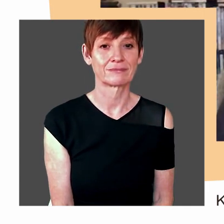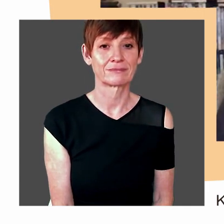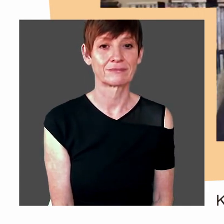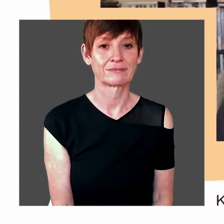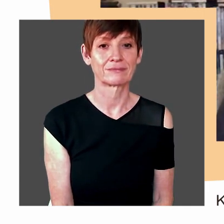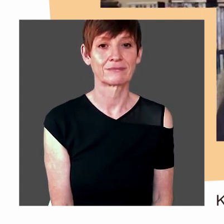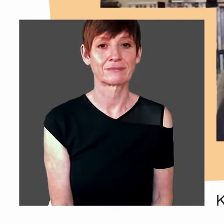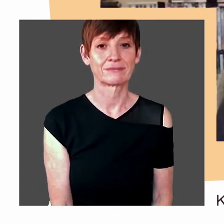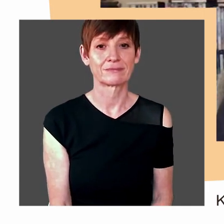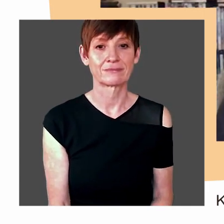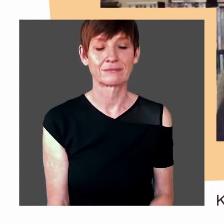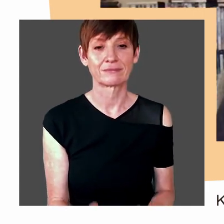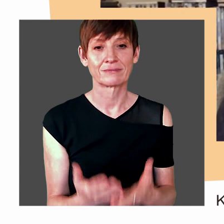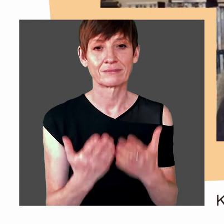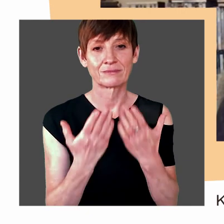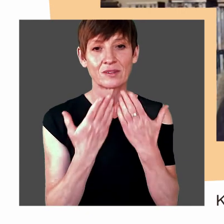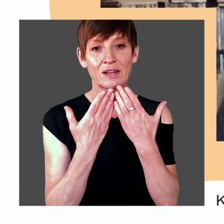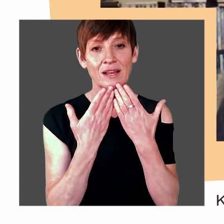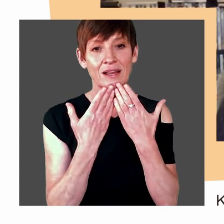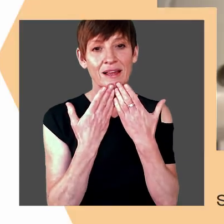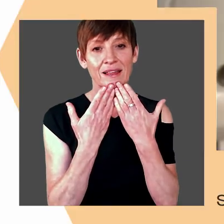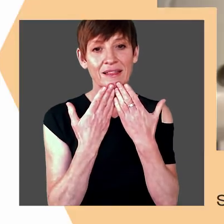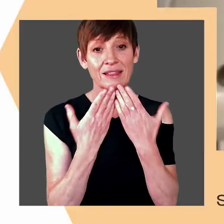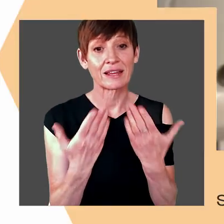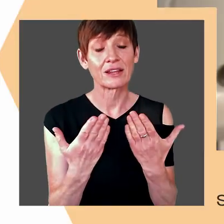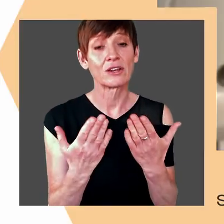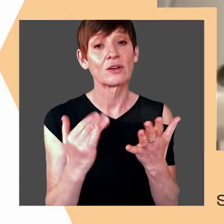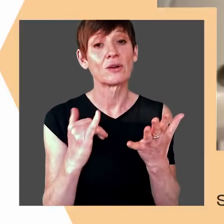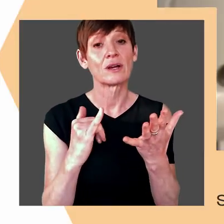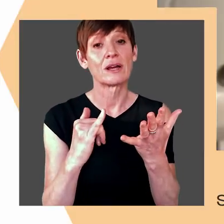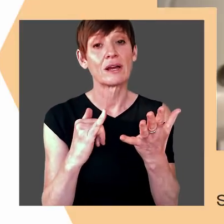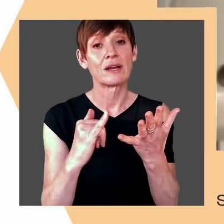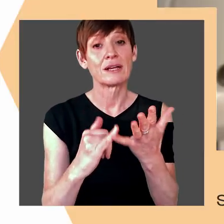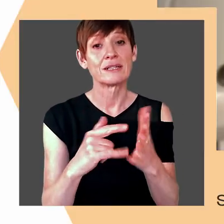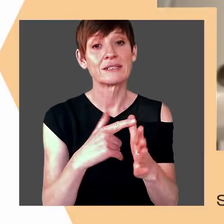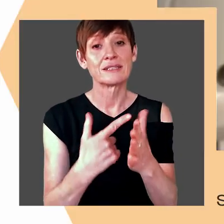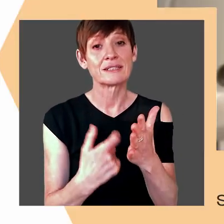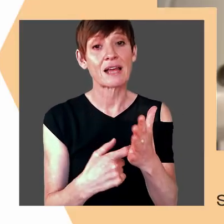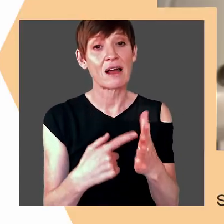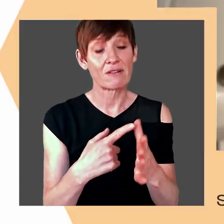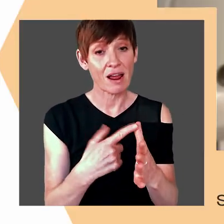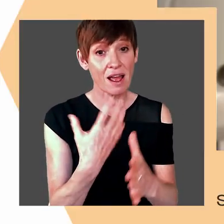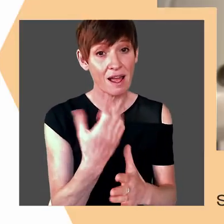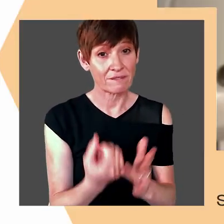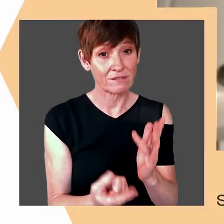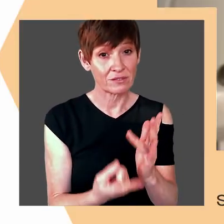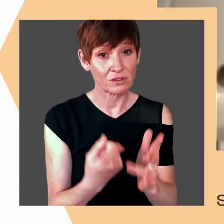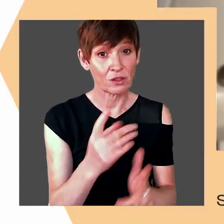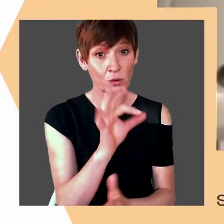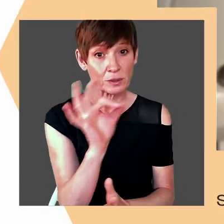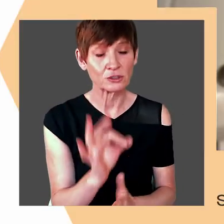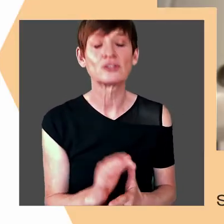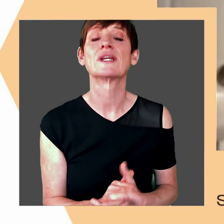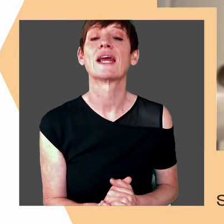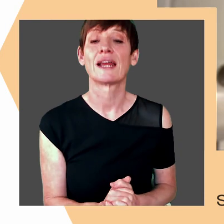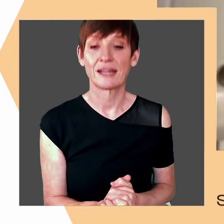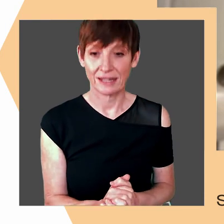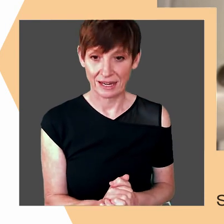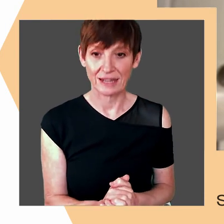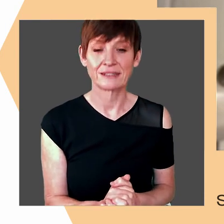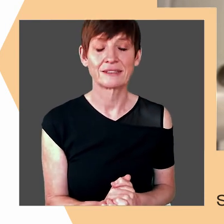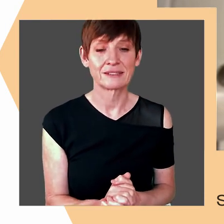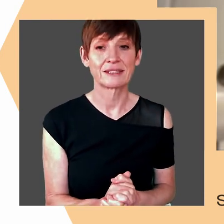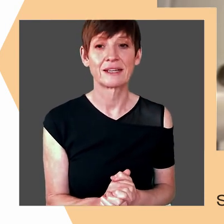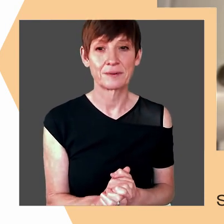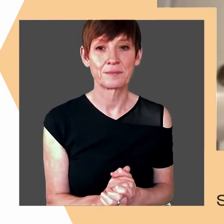So Sarah, have you got another question? Yes, I want to ask Bakim. So you all talked